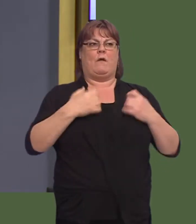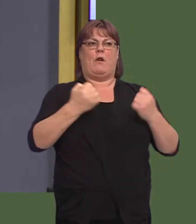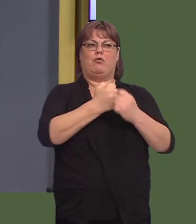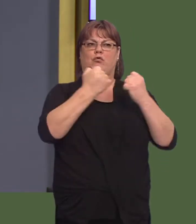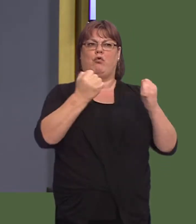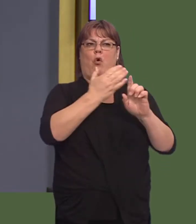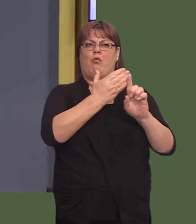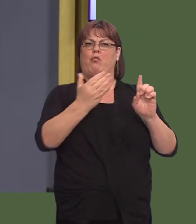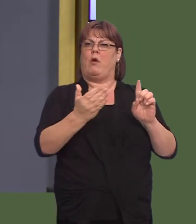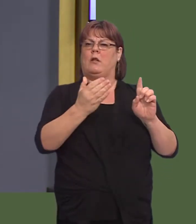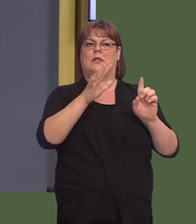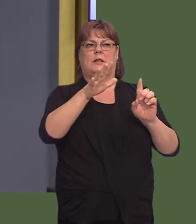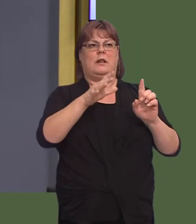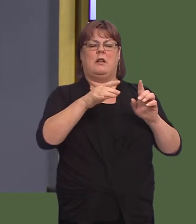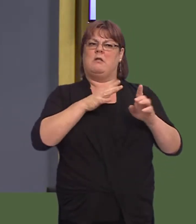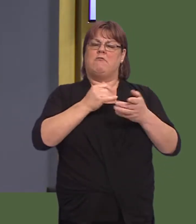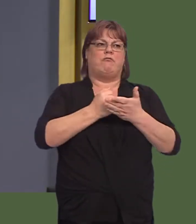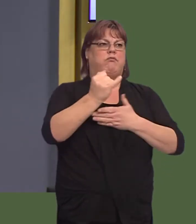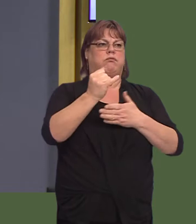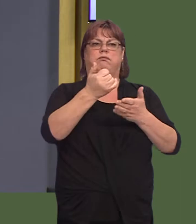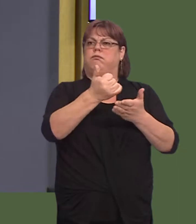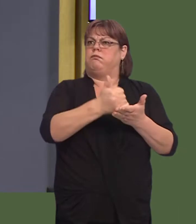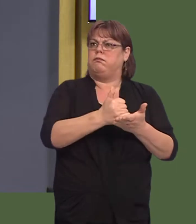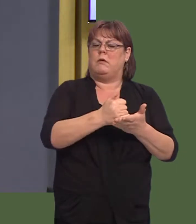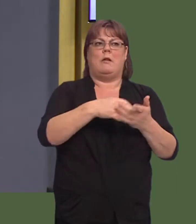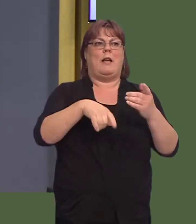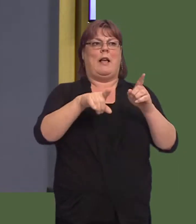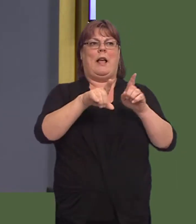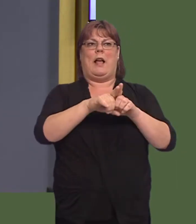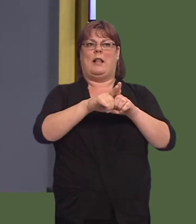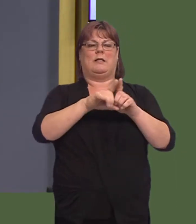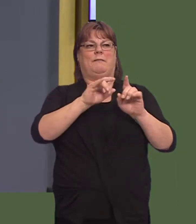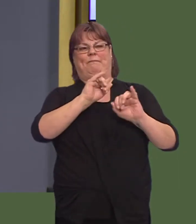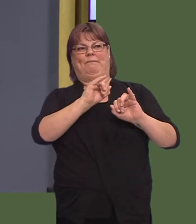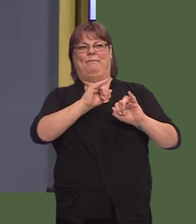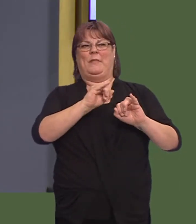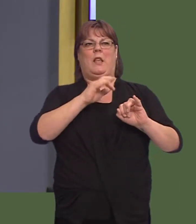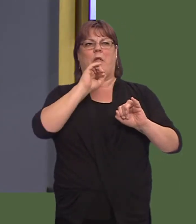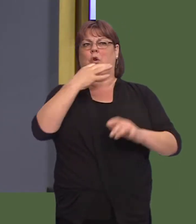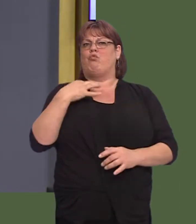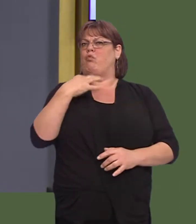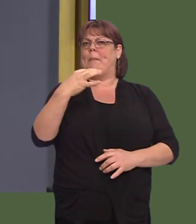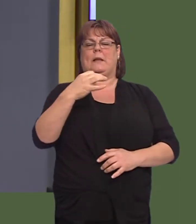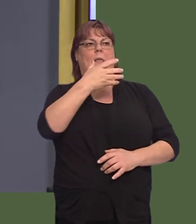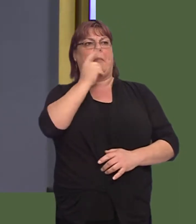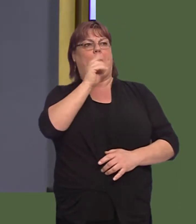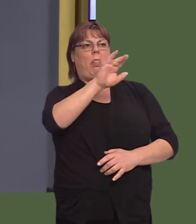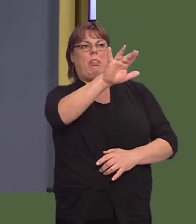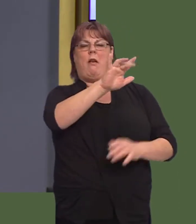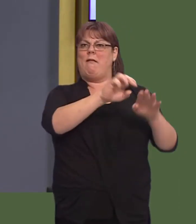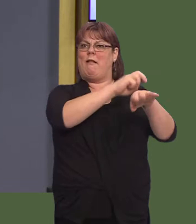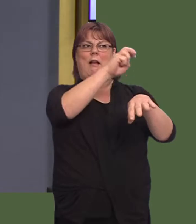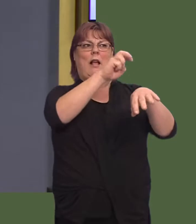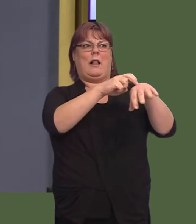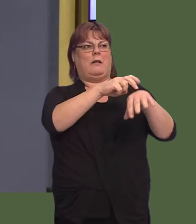views, historic links to terrorism, and are opposed even to the majority decision of the people of, of Northern Ireland